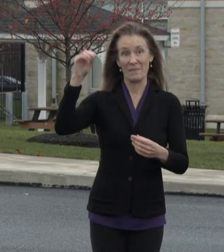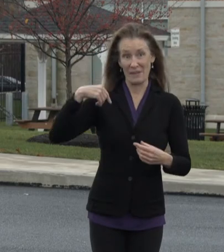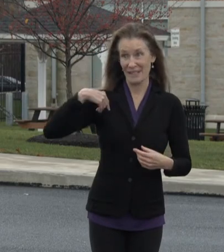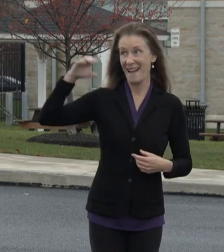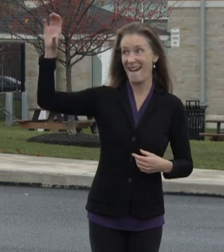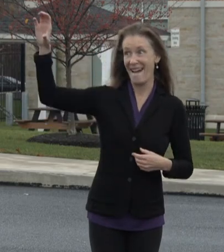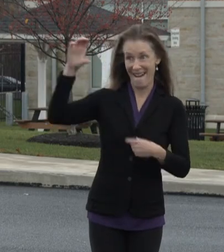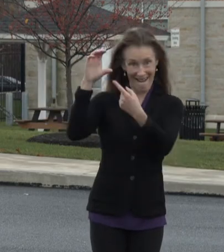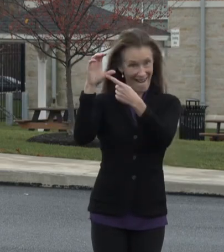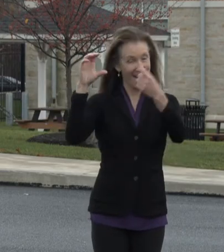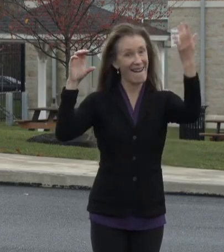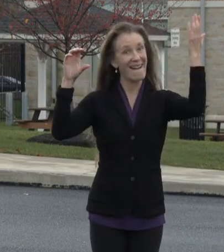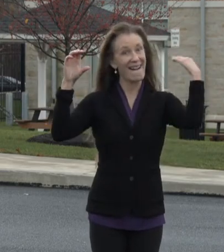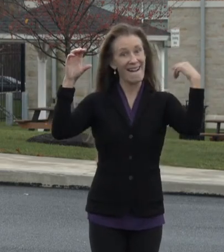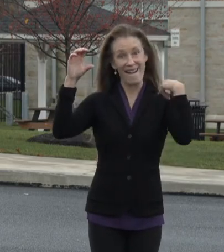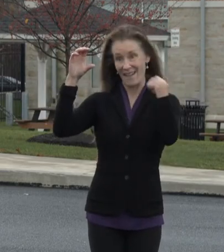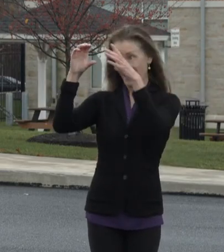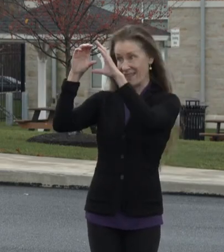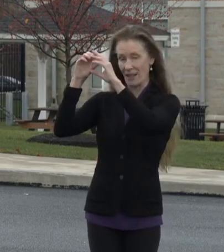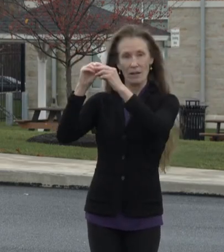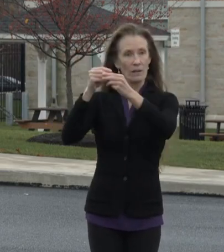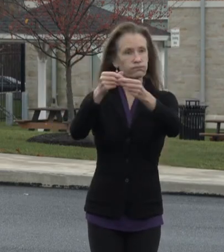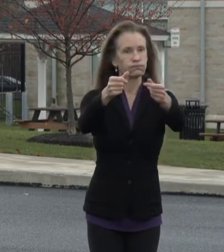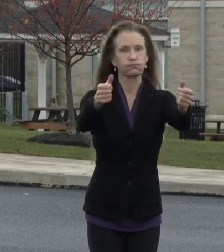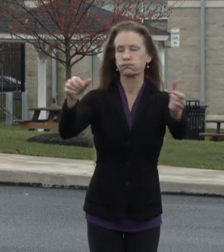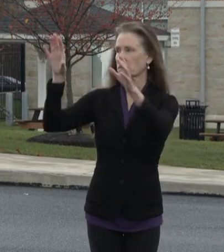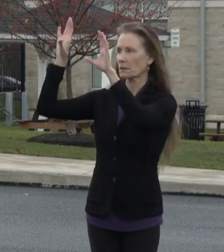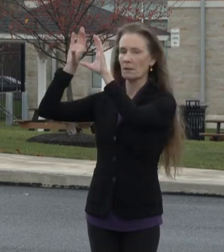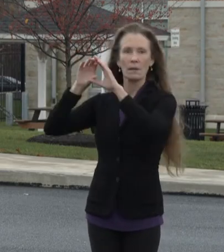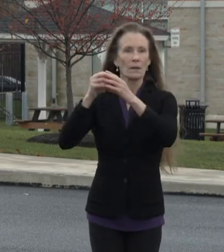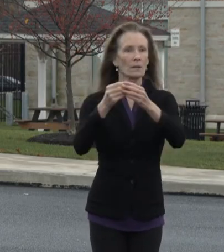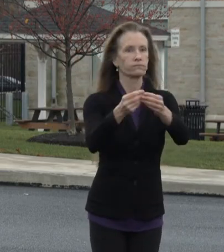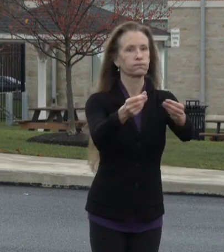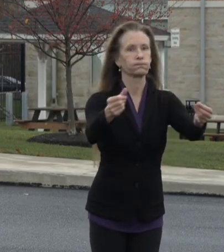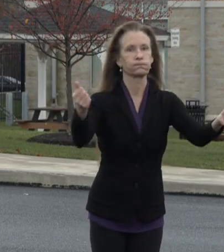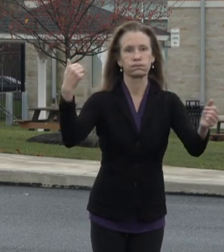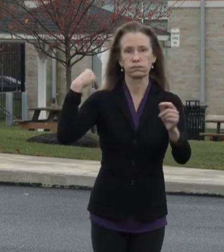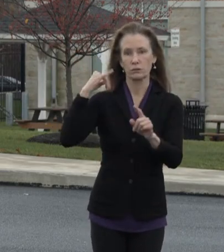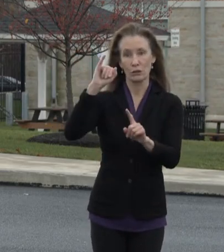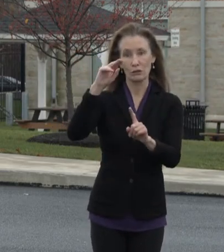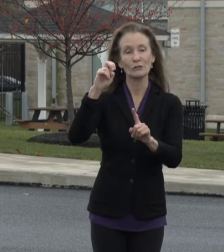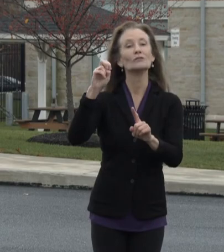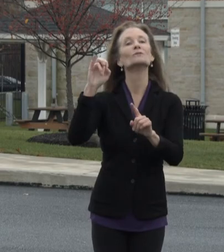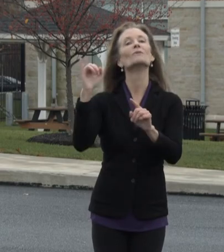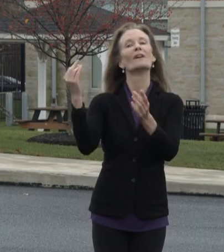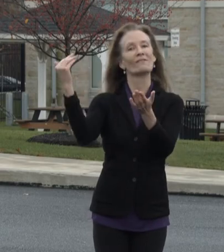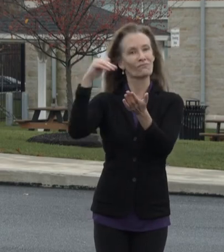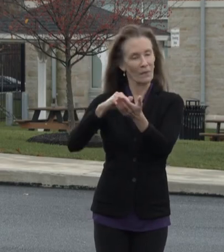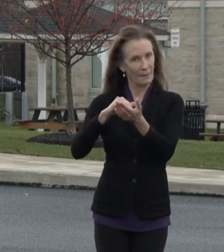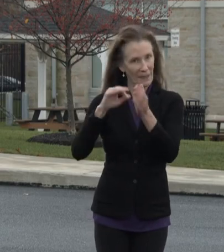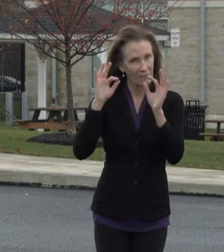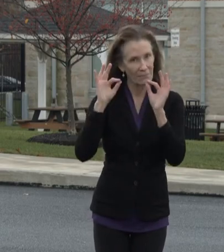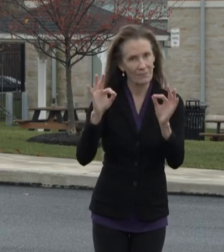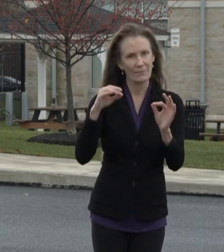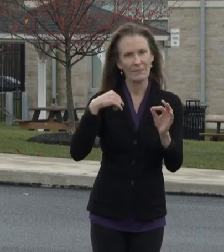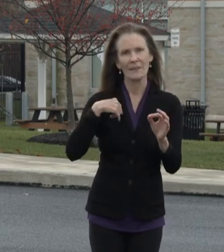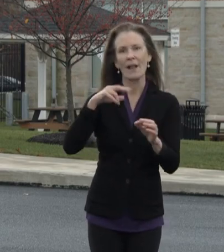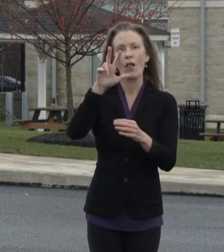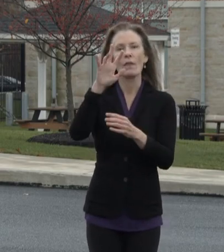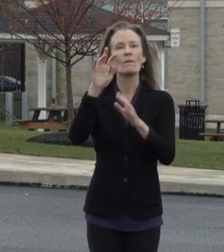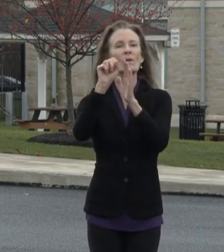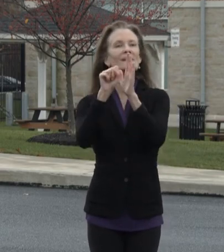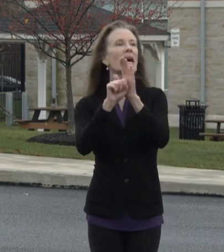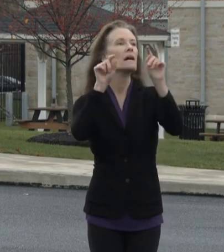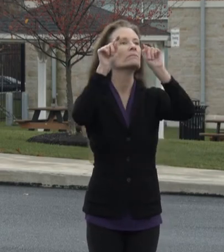reimbursement. So when it was reauthorized in June, there were, I believe, probably 3 or 4 states that were reauthorized